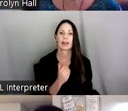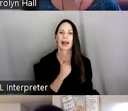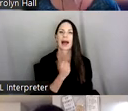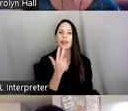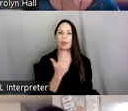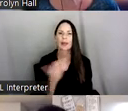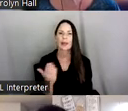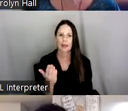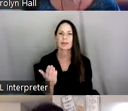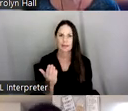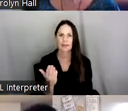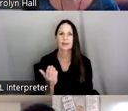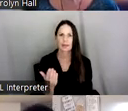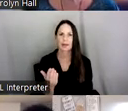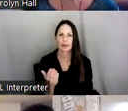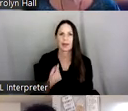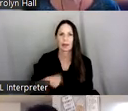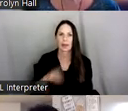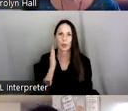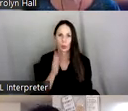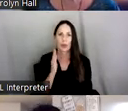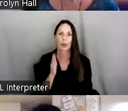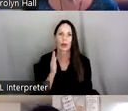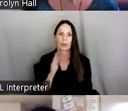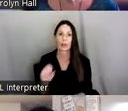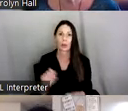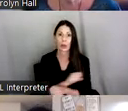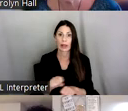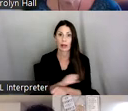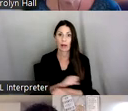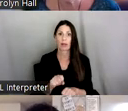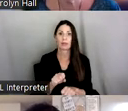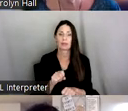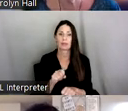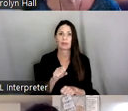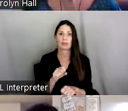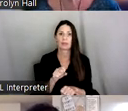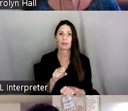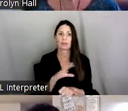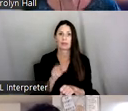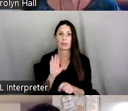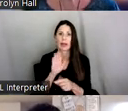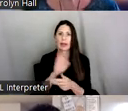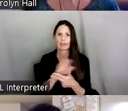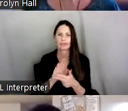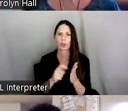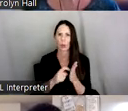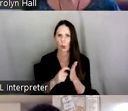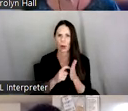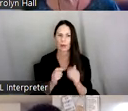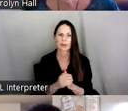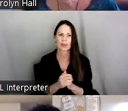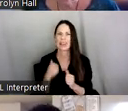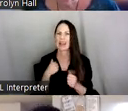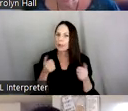things that we're basically going to be working on in the requirements, and I'm trying to